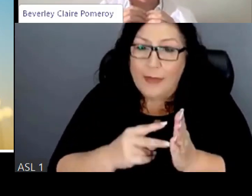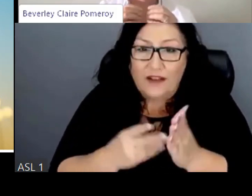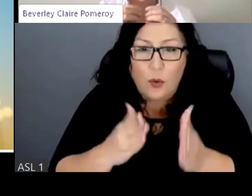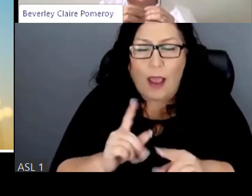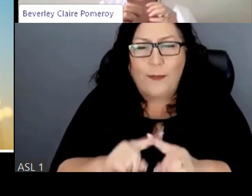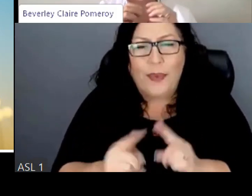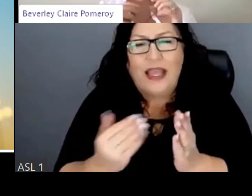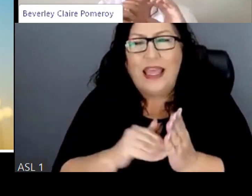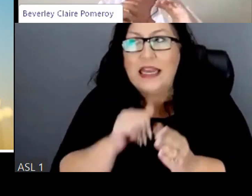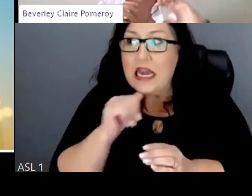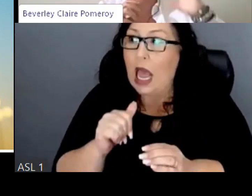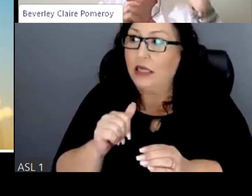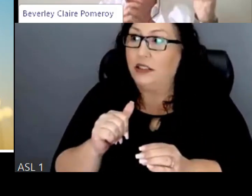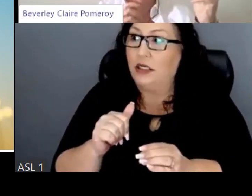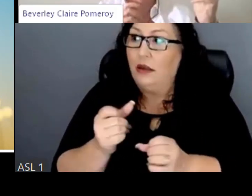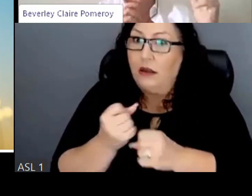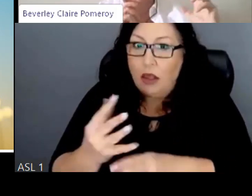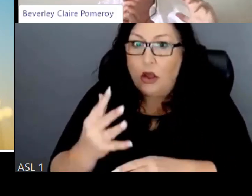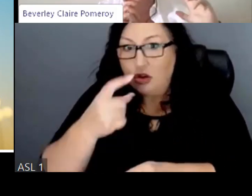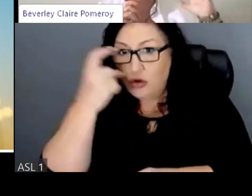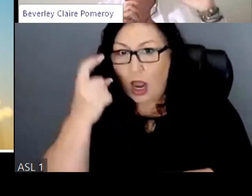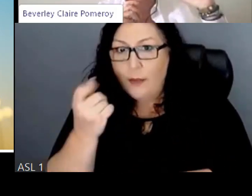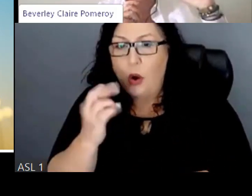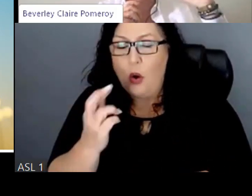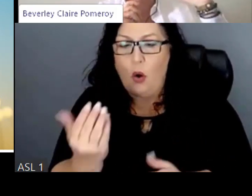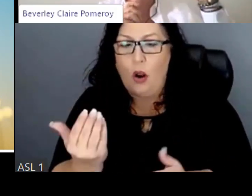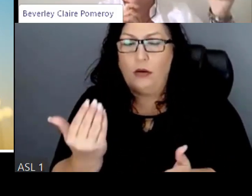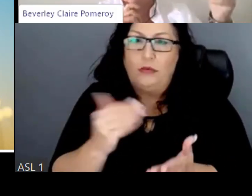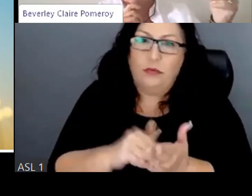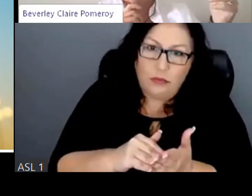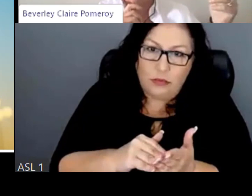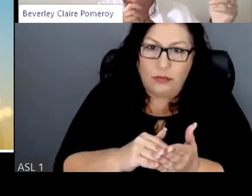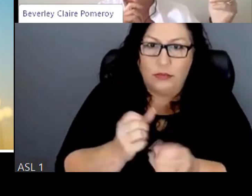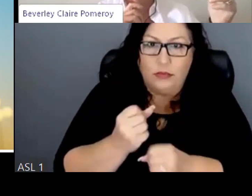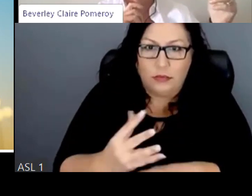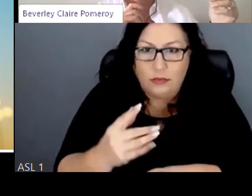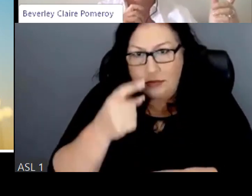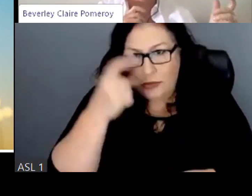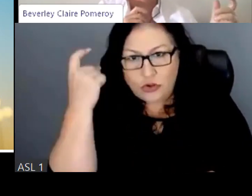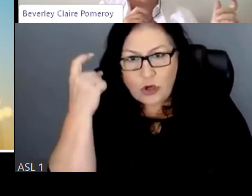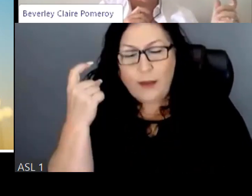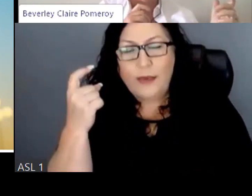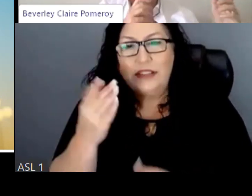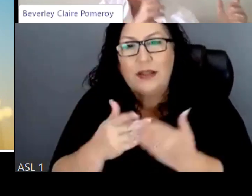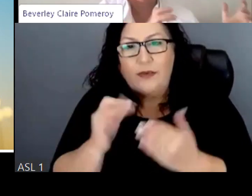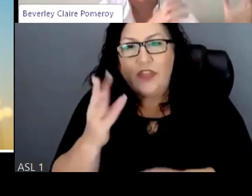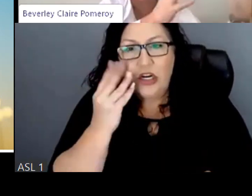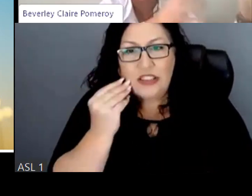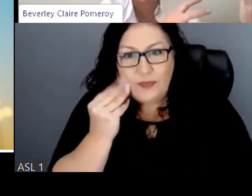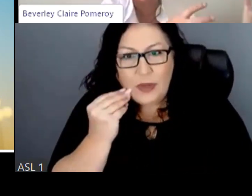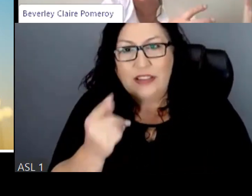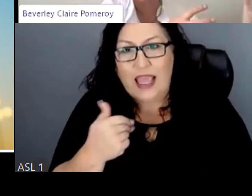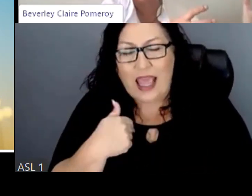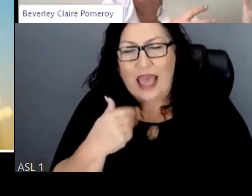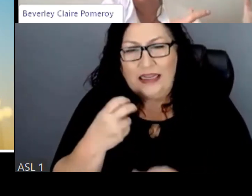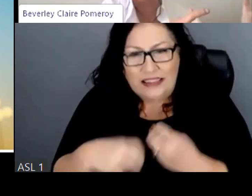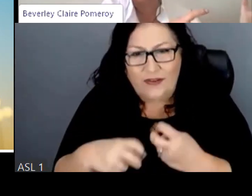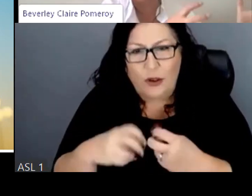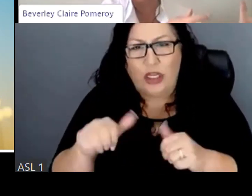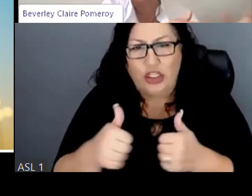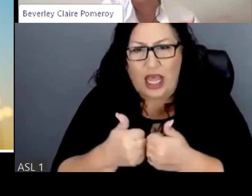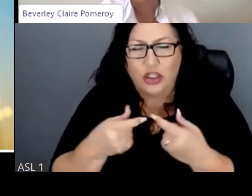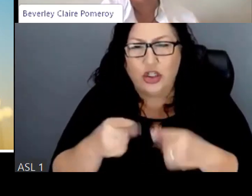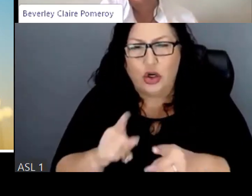way, but again, not to activate trauma or to reactivate some of their experiences that they had that were really quite difficult